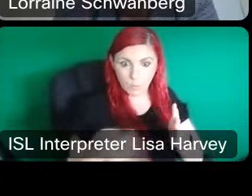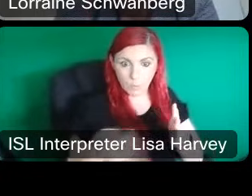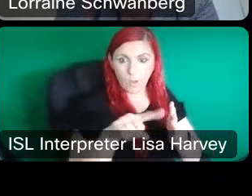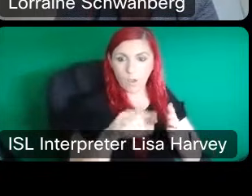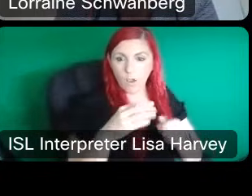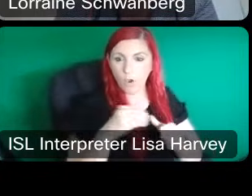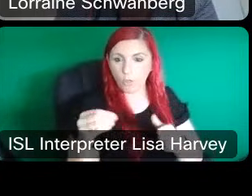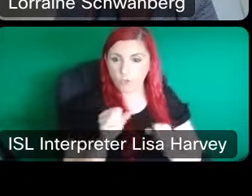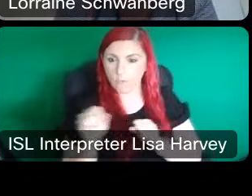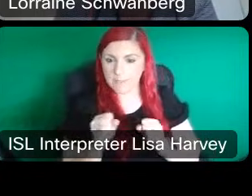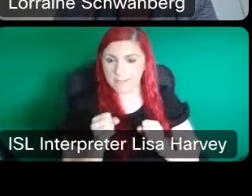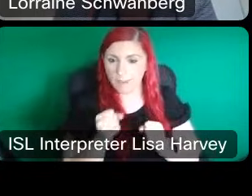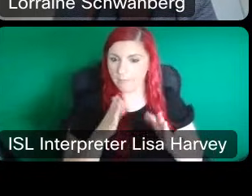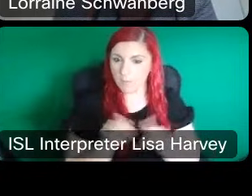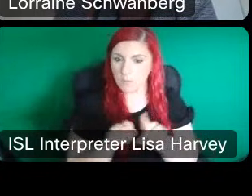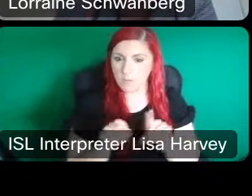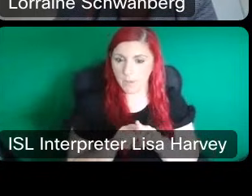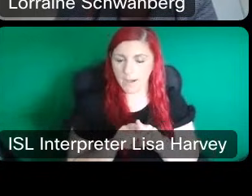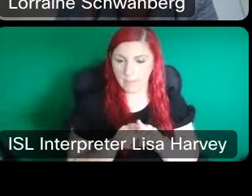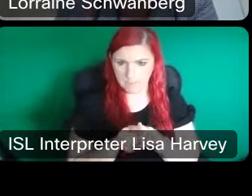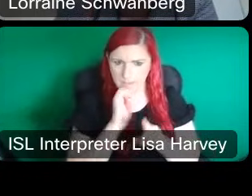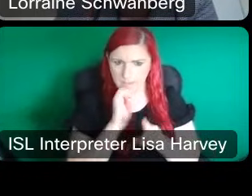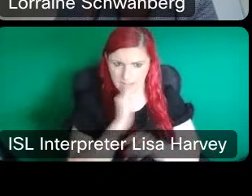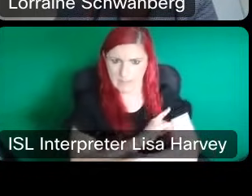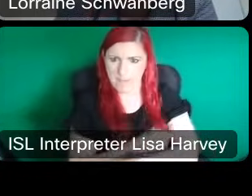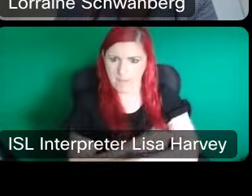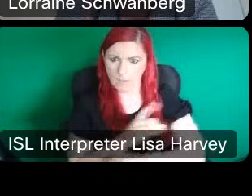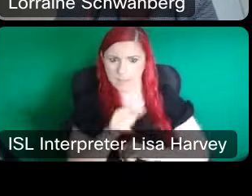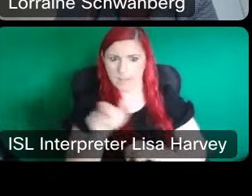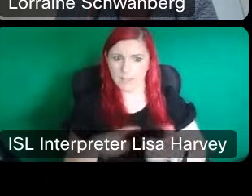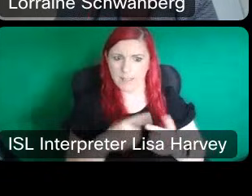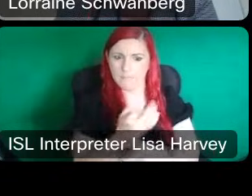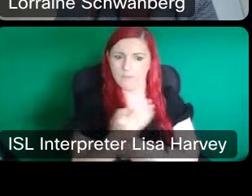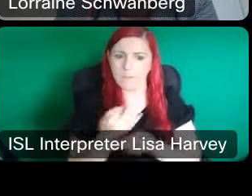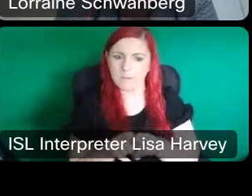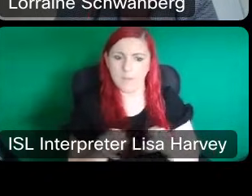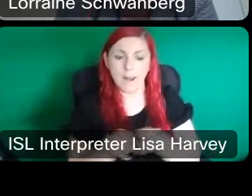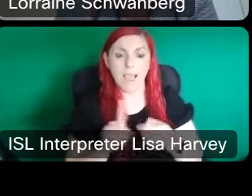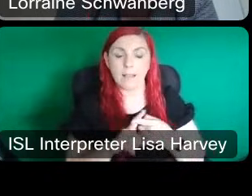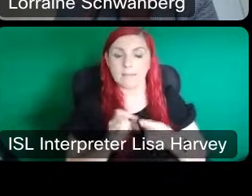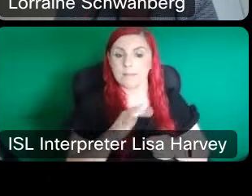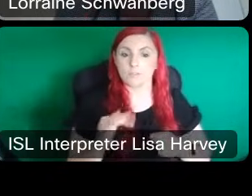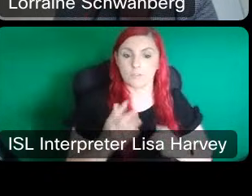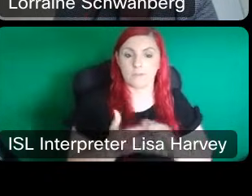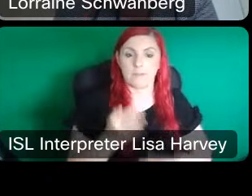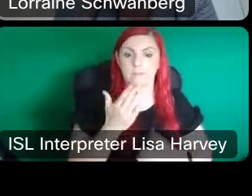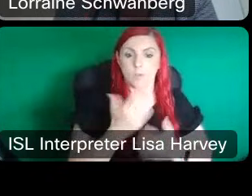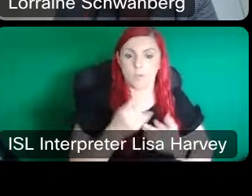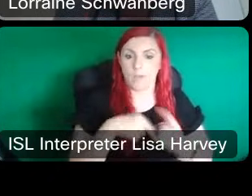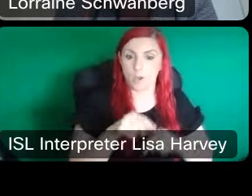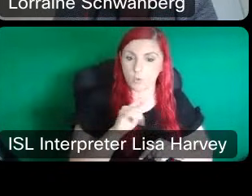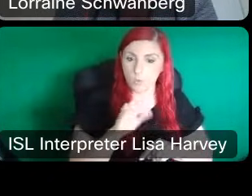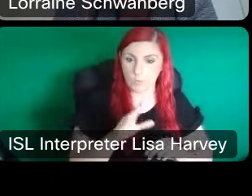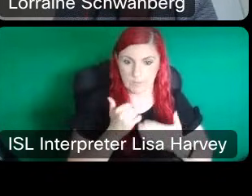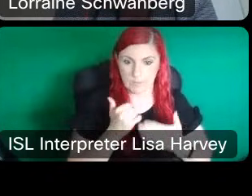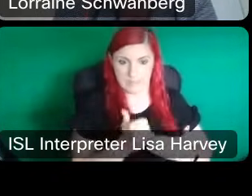really empowers the patient and their family. And then for our staff, we just find some of our tools, the Assist Me model,